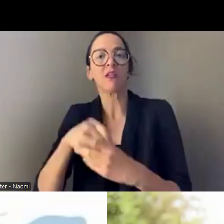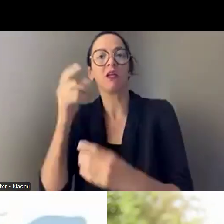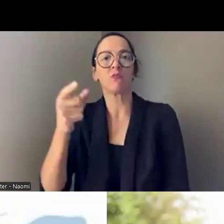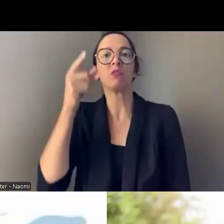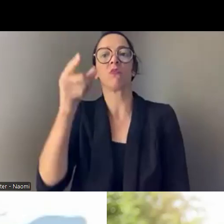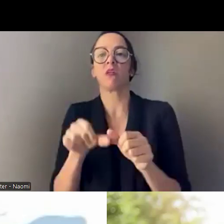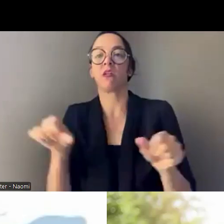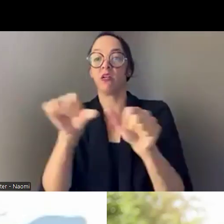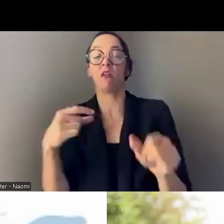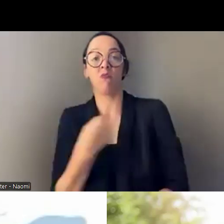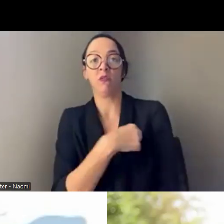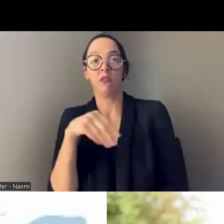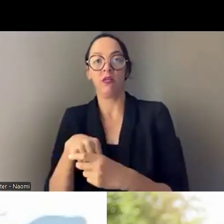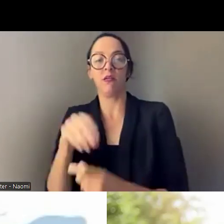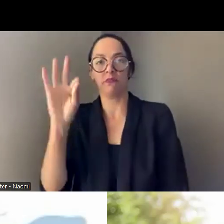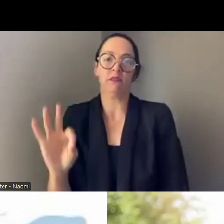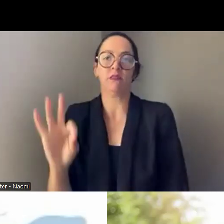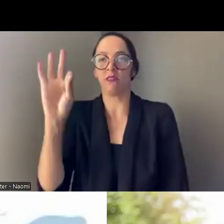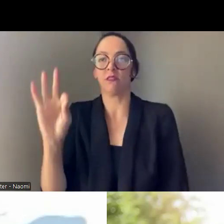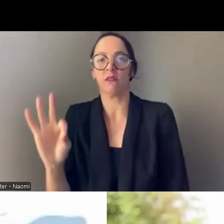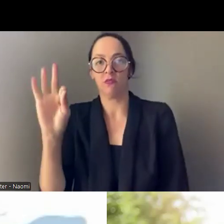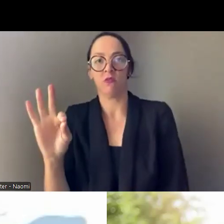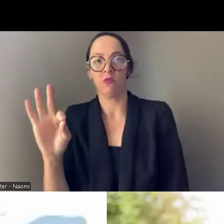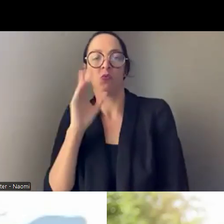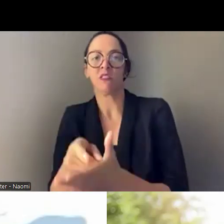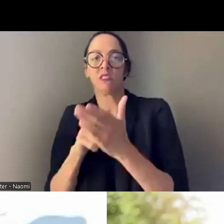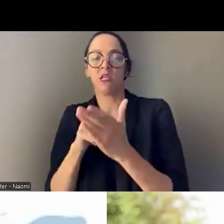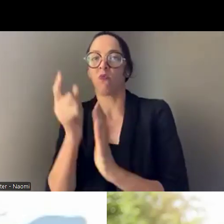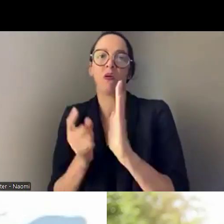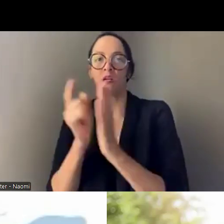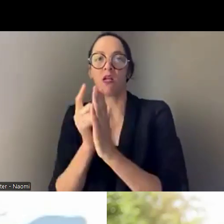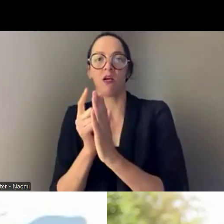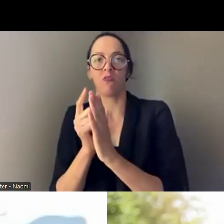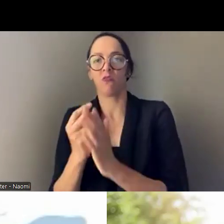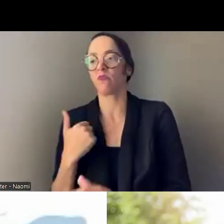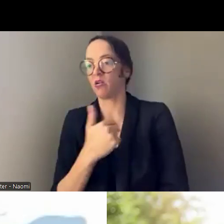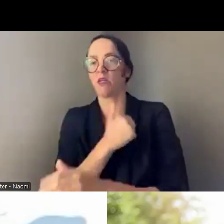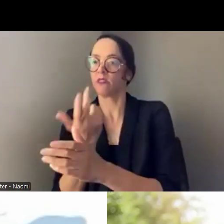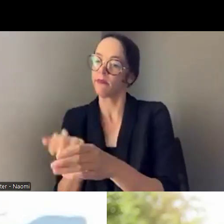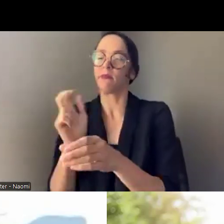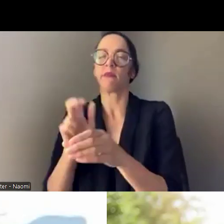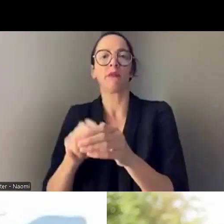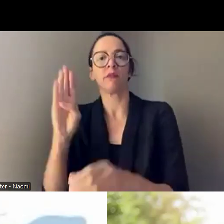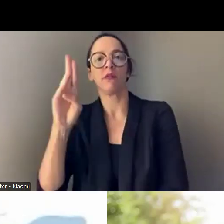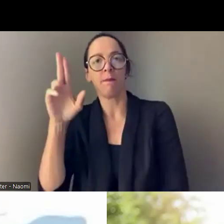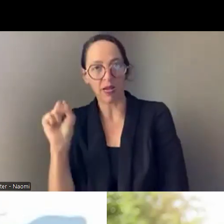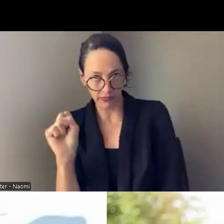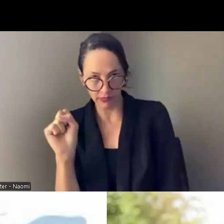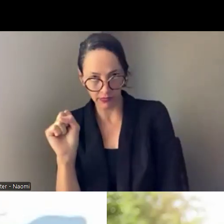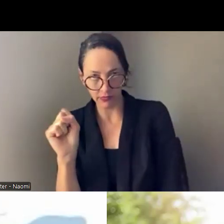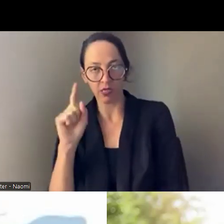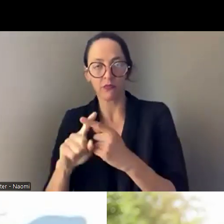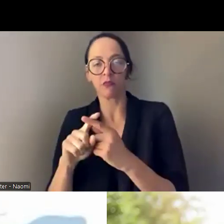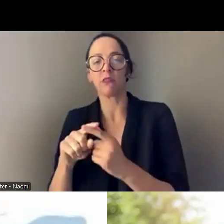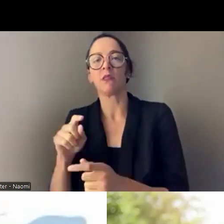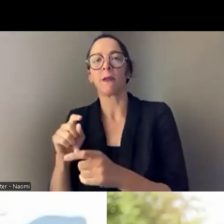Fremont, that would take an hour for us to get on the bus. And then, go to the place. You probably need to catch 3 or 4 buses before